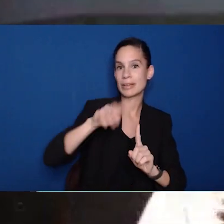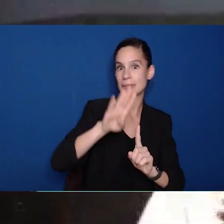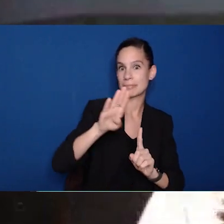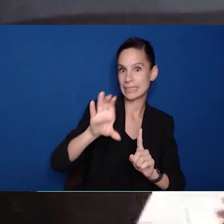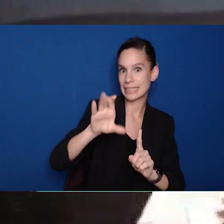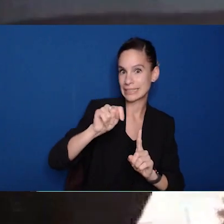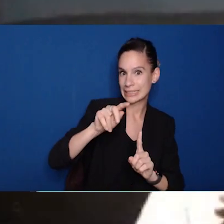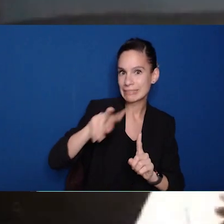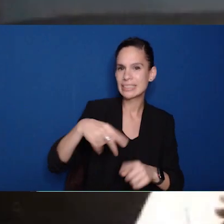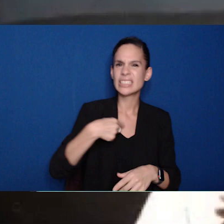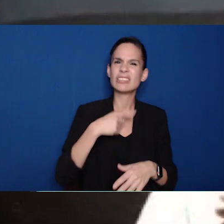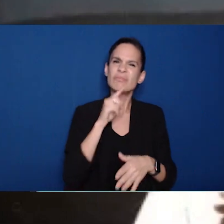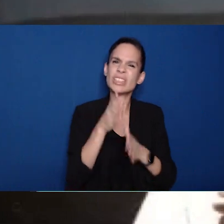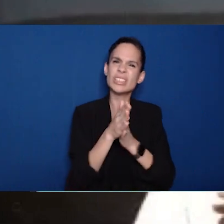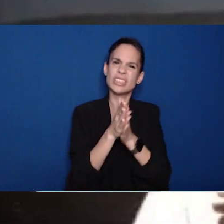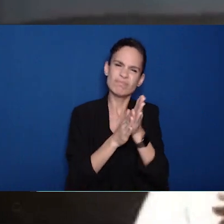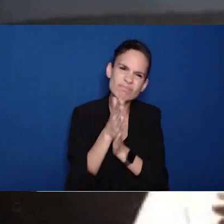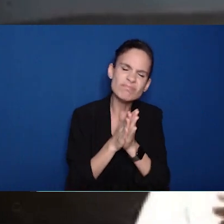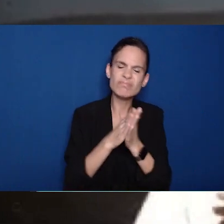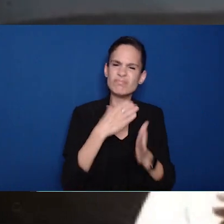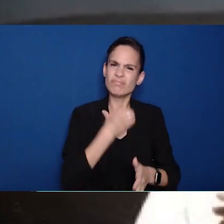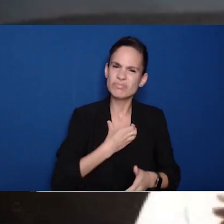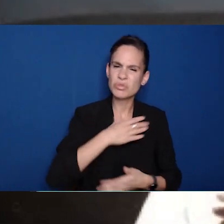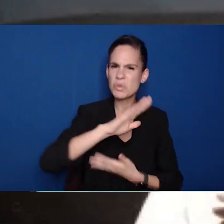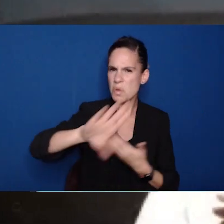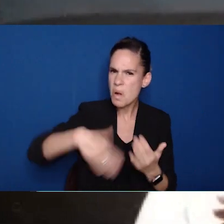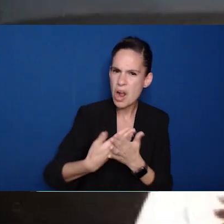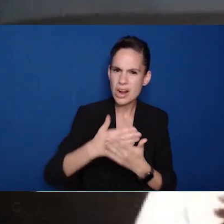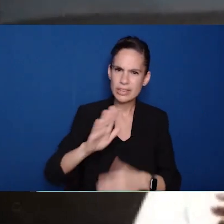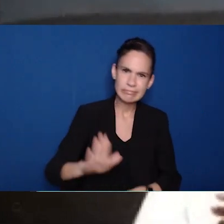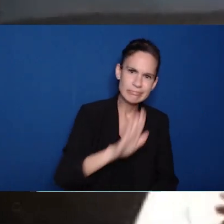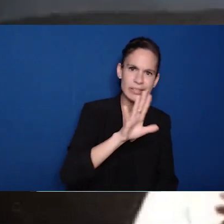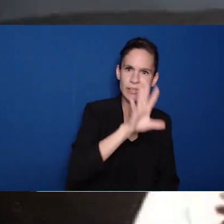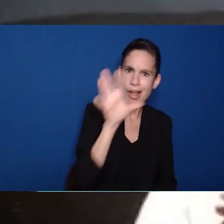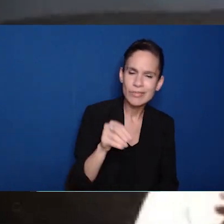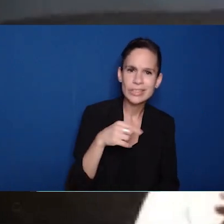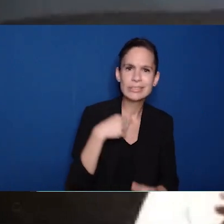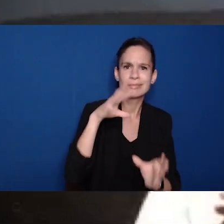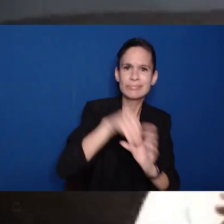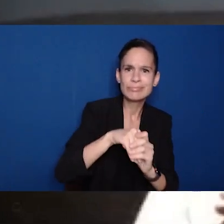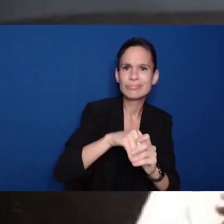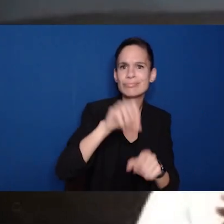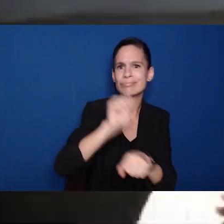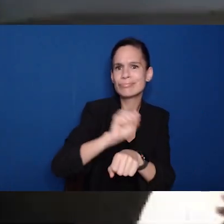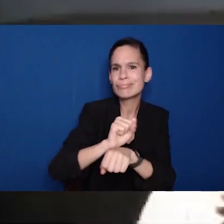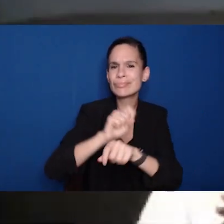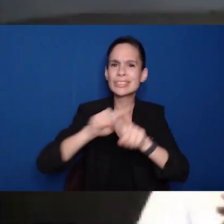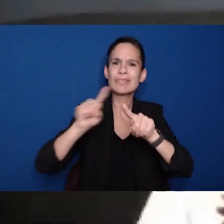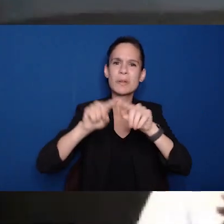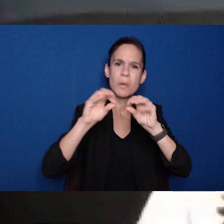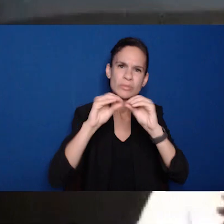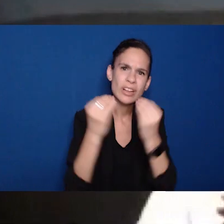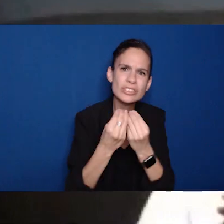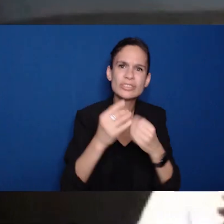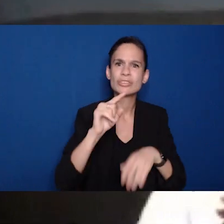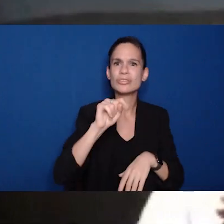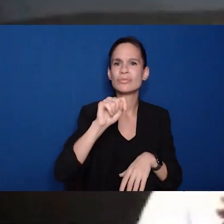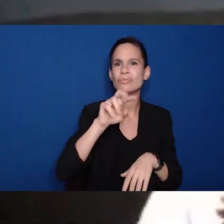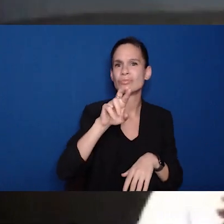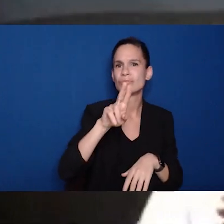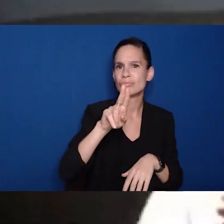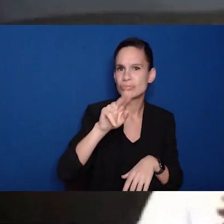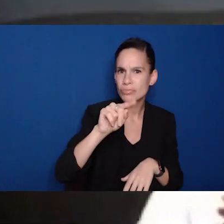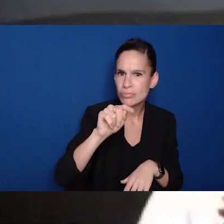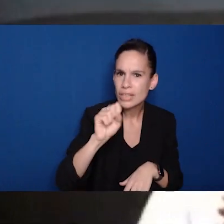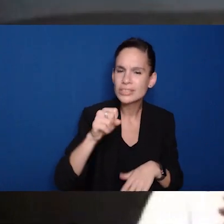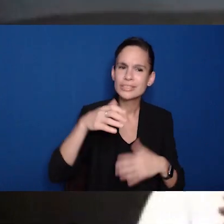just passionate about my continent. I'm part of a number of organizations and trusts where we deal with